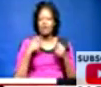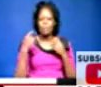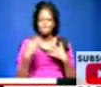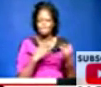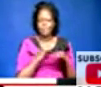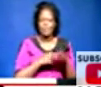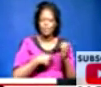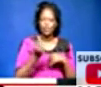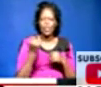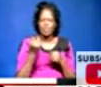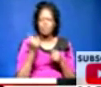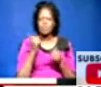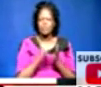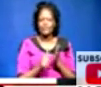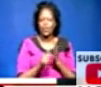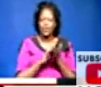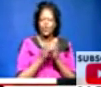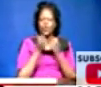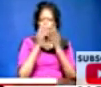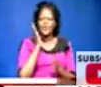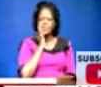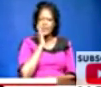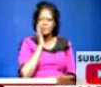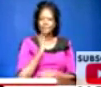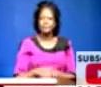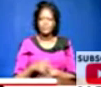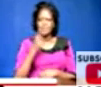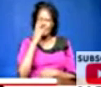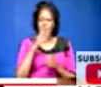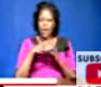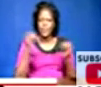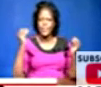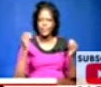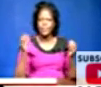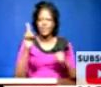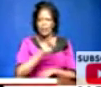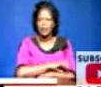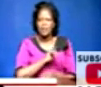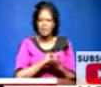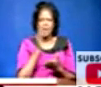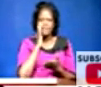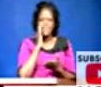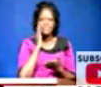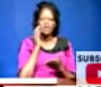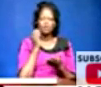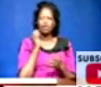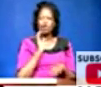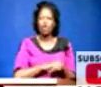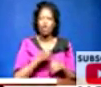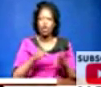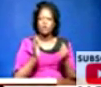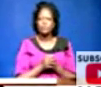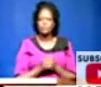sold farm produce without informing her. The suspect disappeared on the day his mother went missing. Akauliza